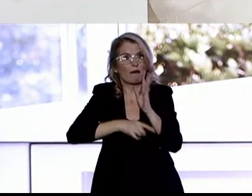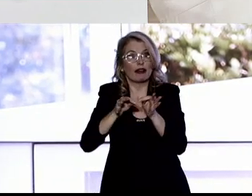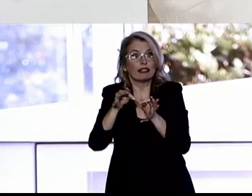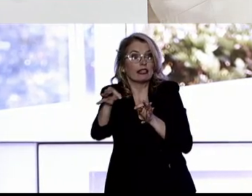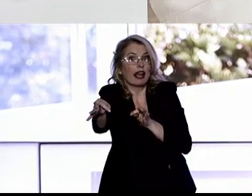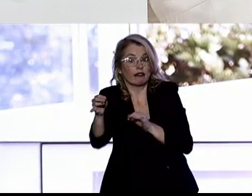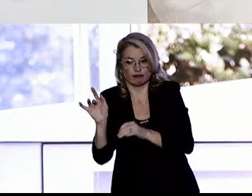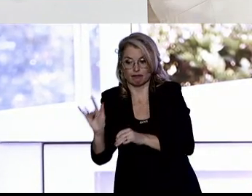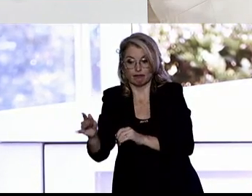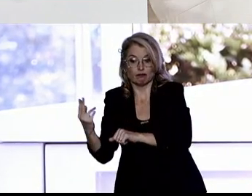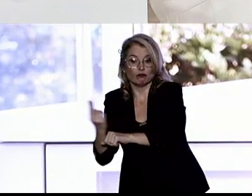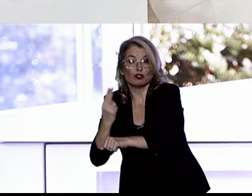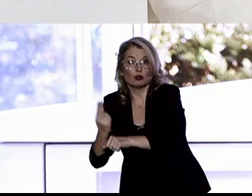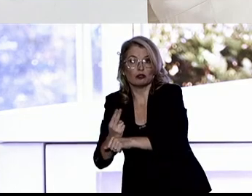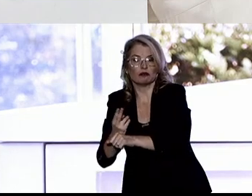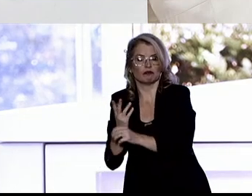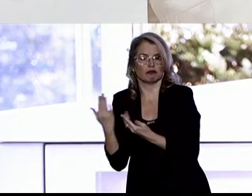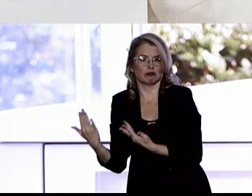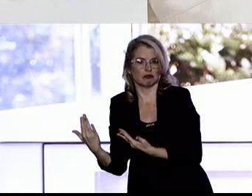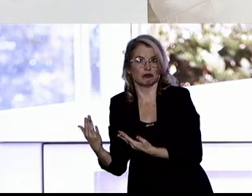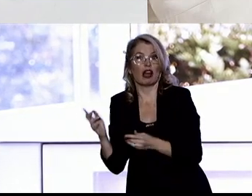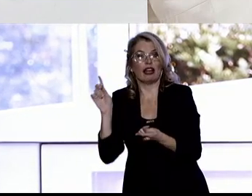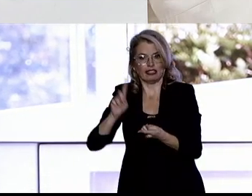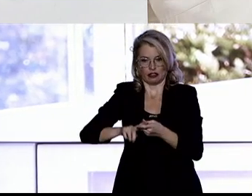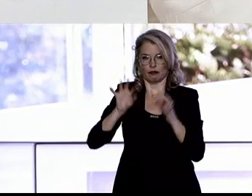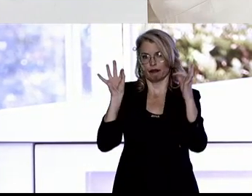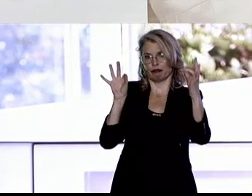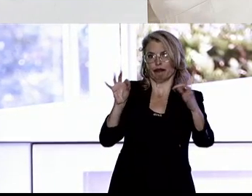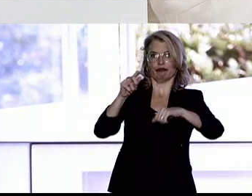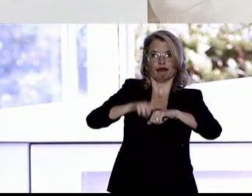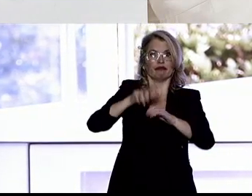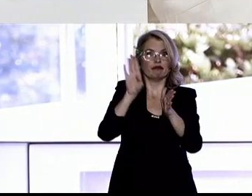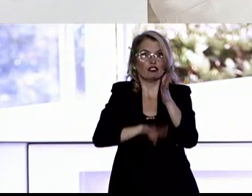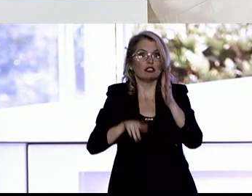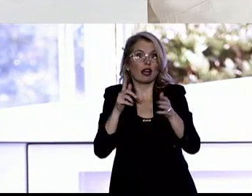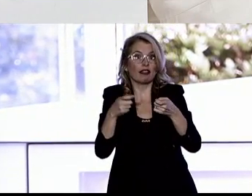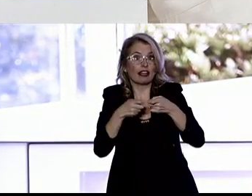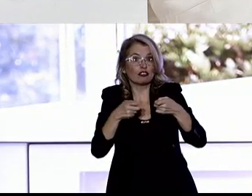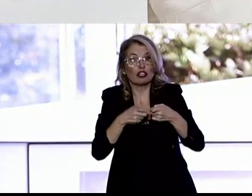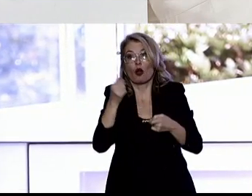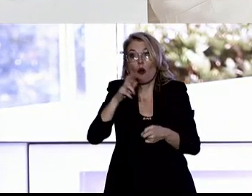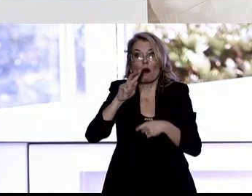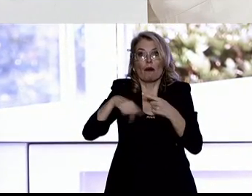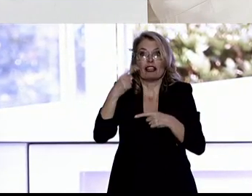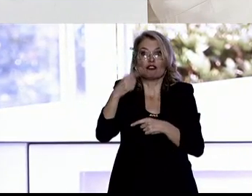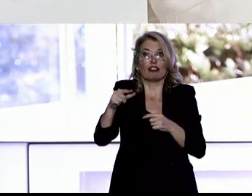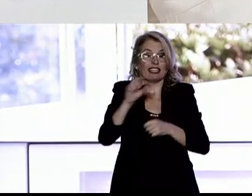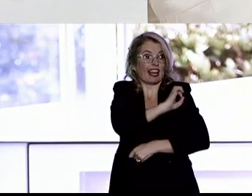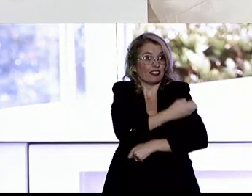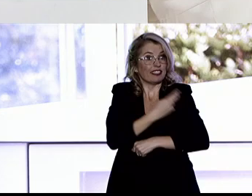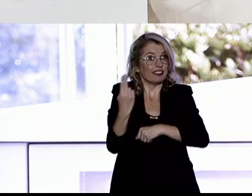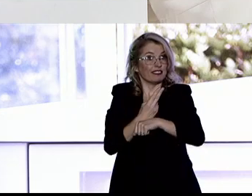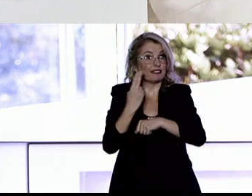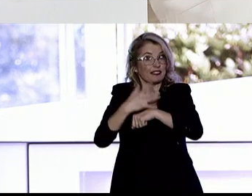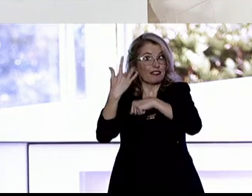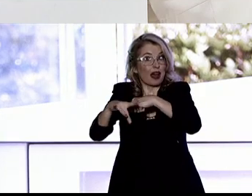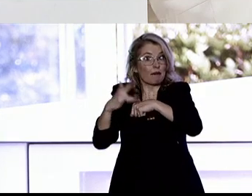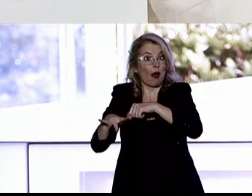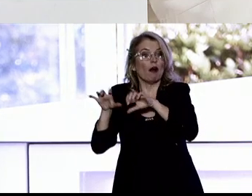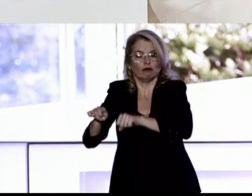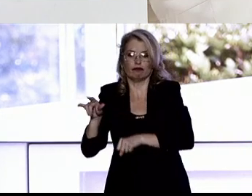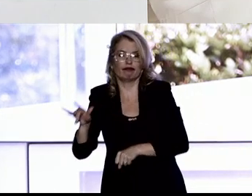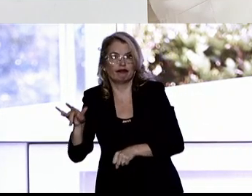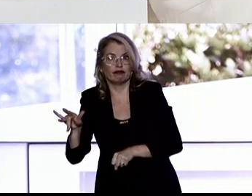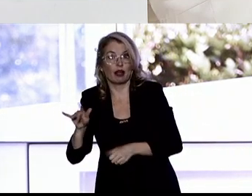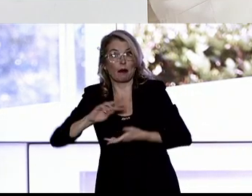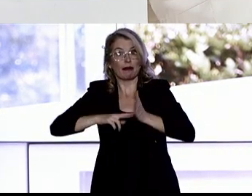delay operation to hours when the electricity is the cheapest or when green energy is available.